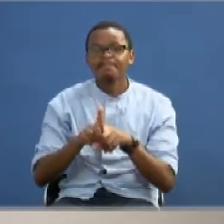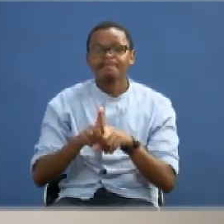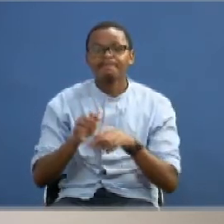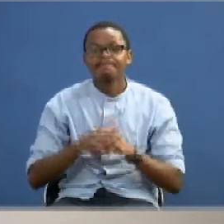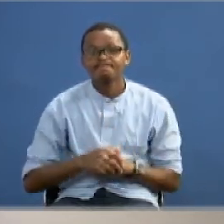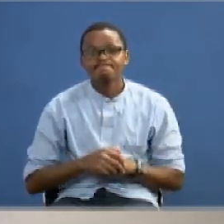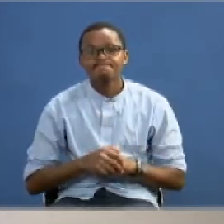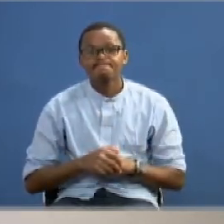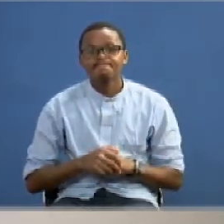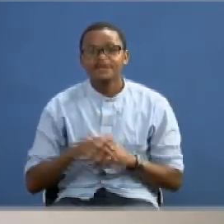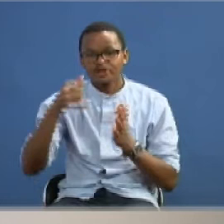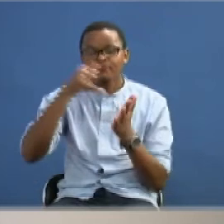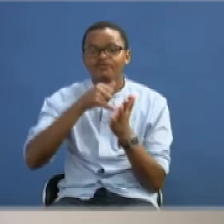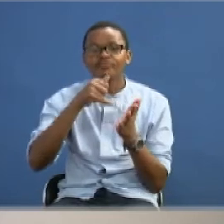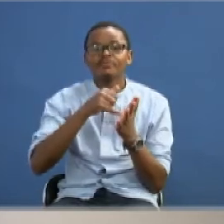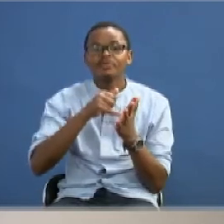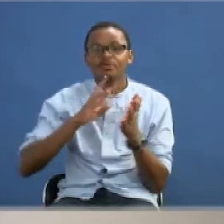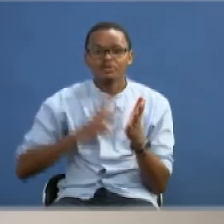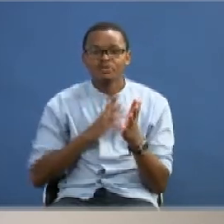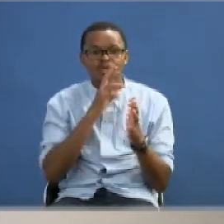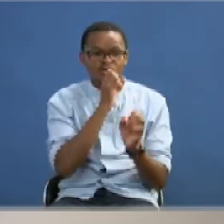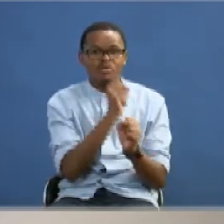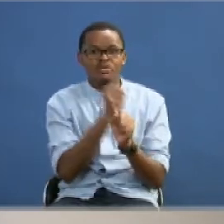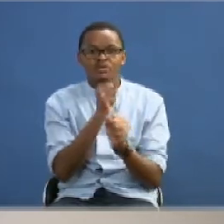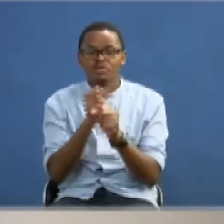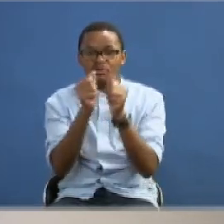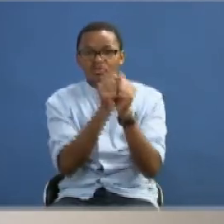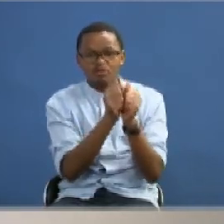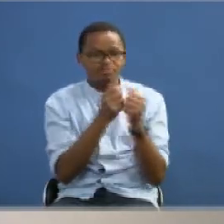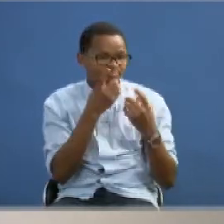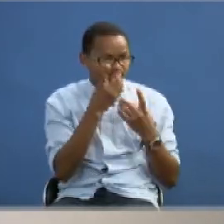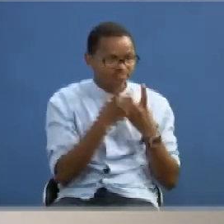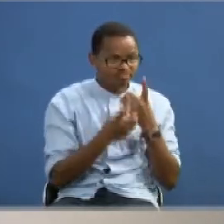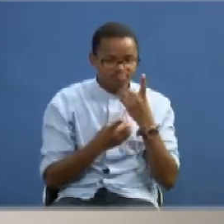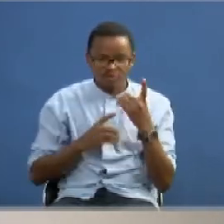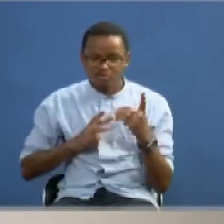we are involved, we are working, we consult,